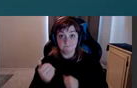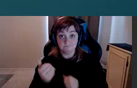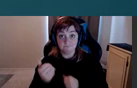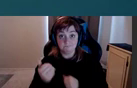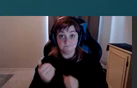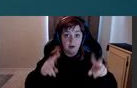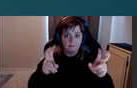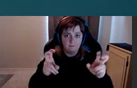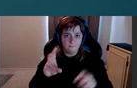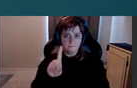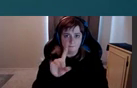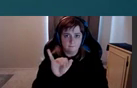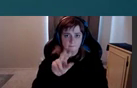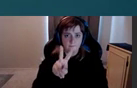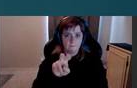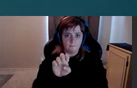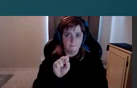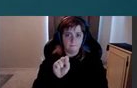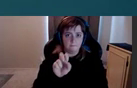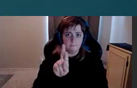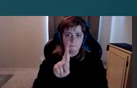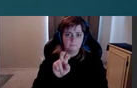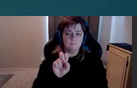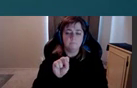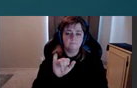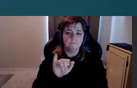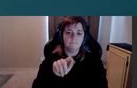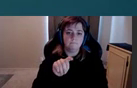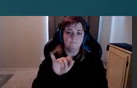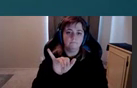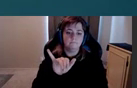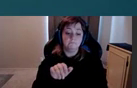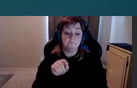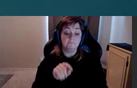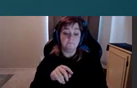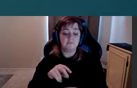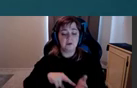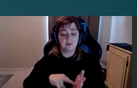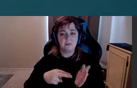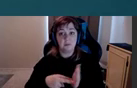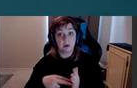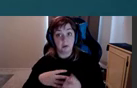is that it's not just about the white straight narrative.